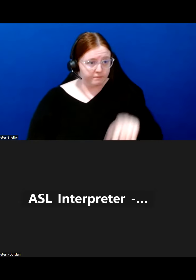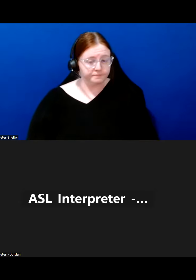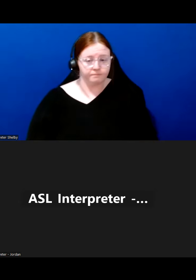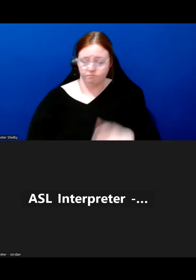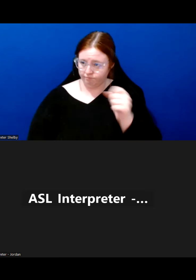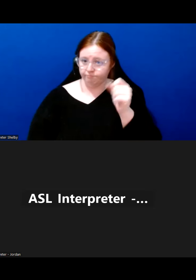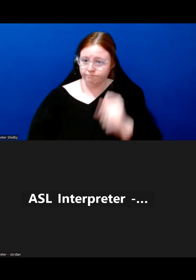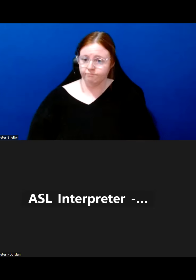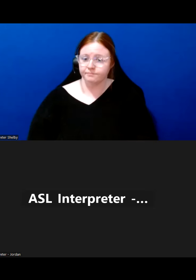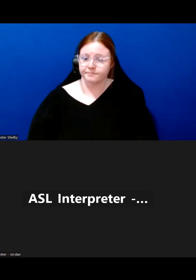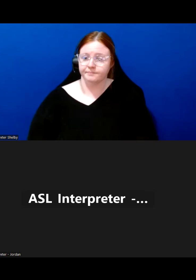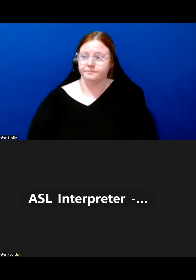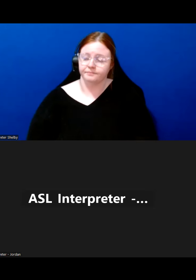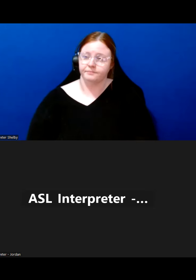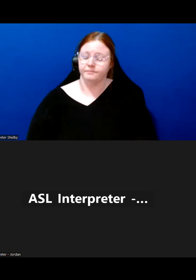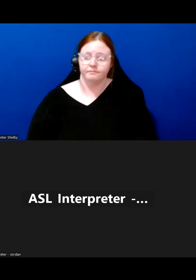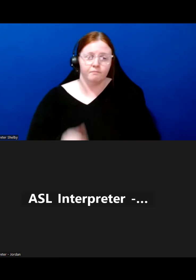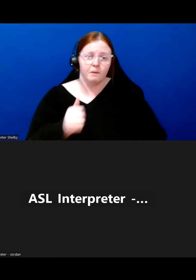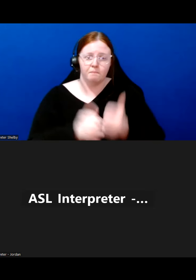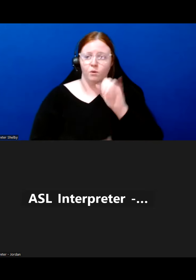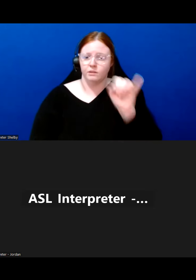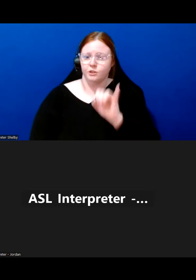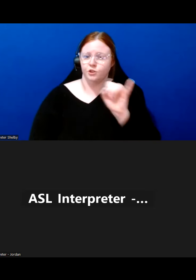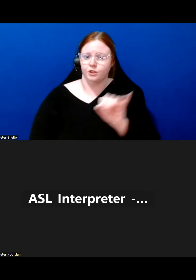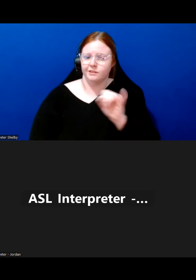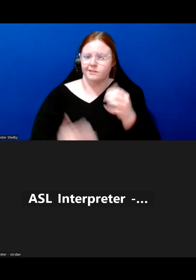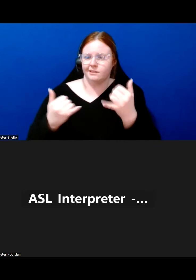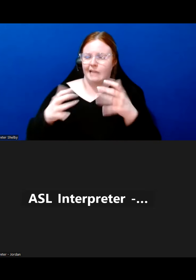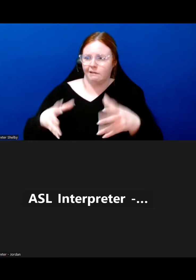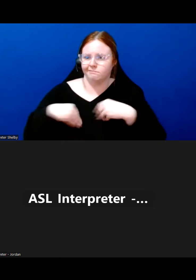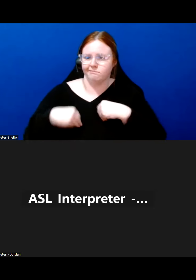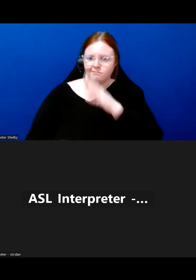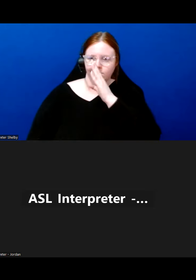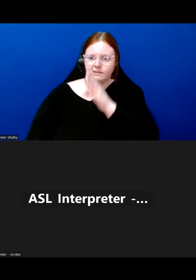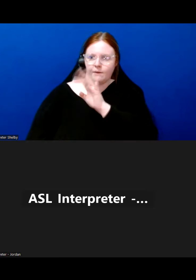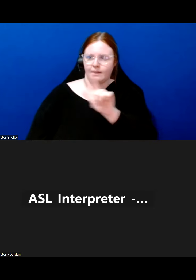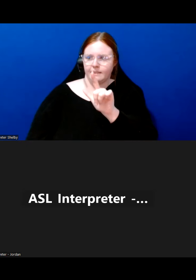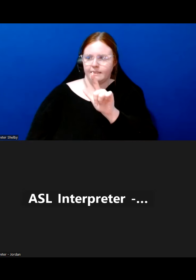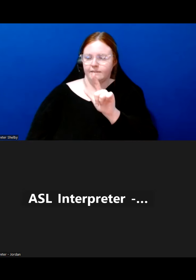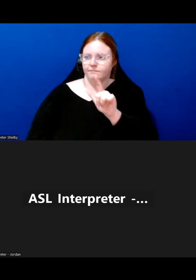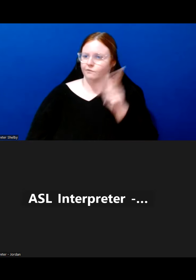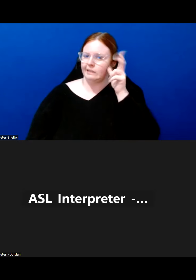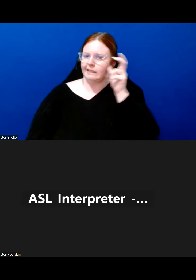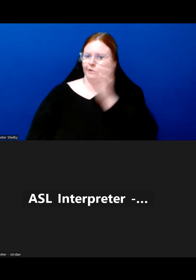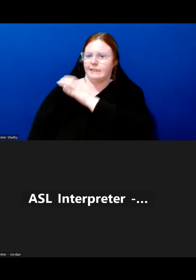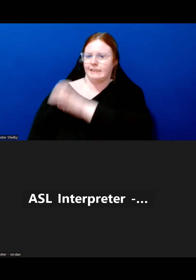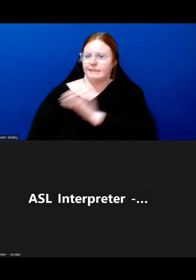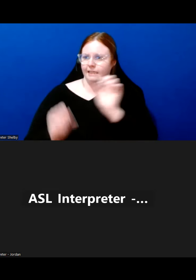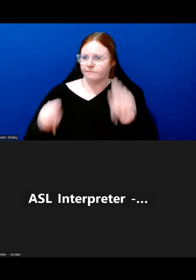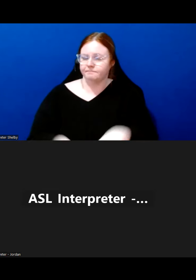Yes. Yeah. Yeah. Most insurances now do allow hearing clinics to direct bill. Mm-hmm.